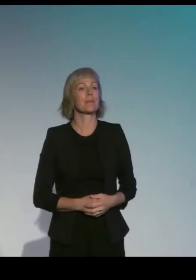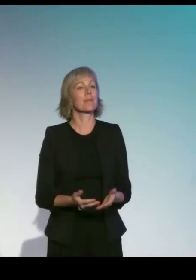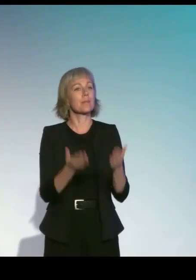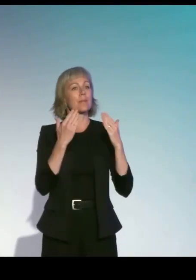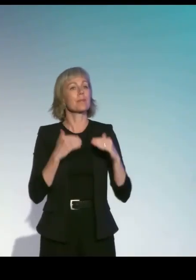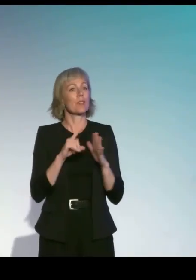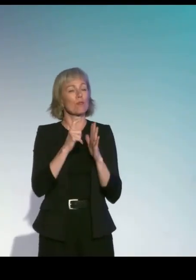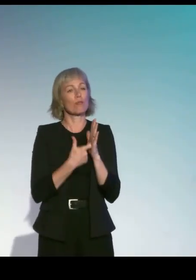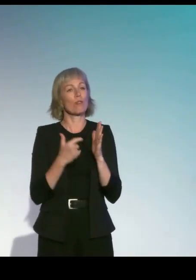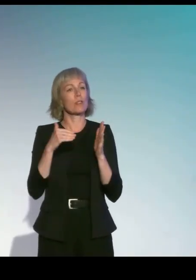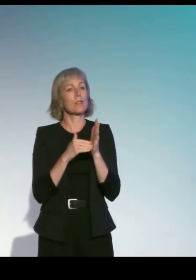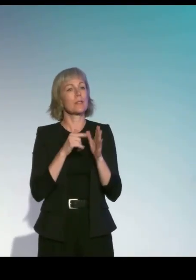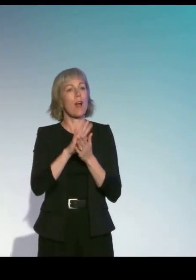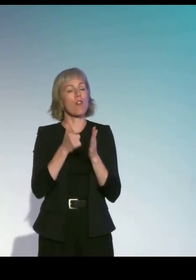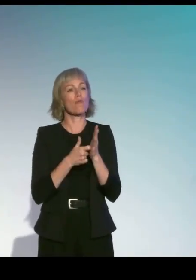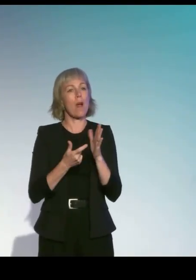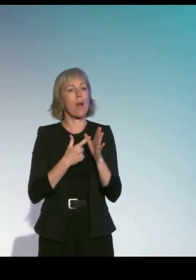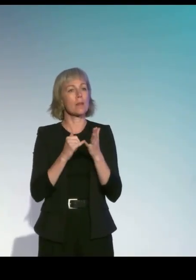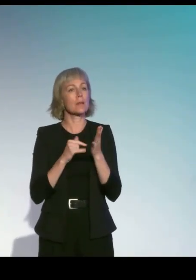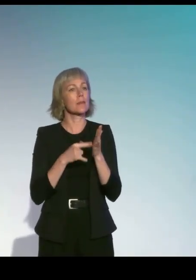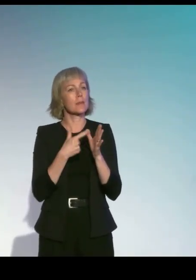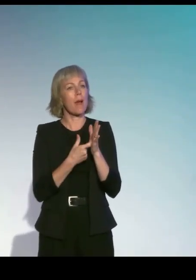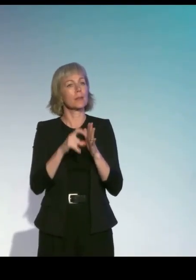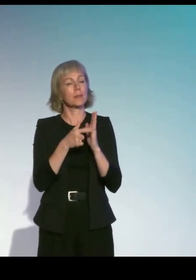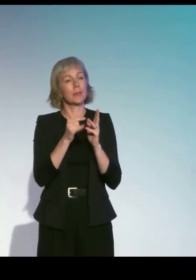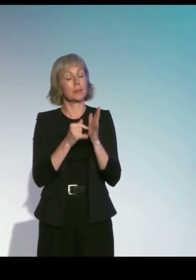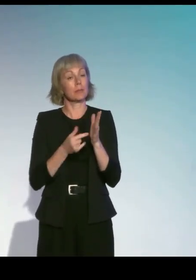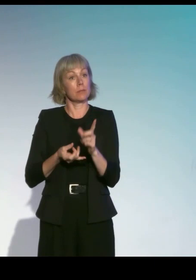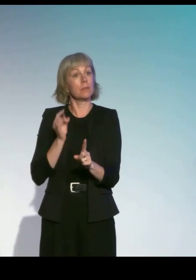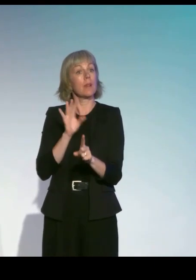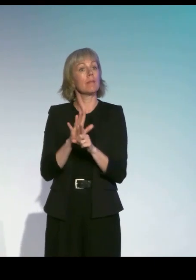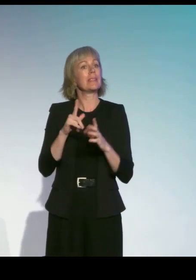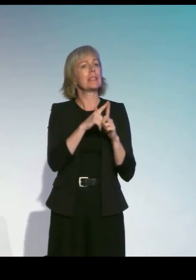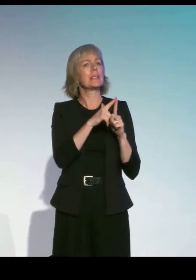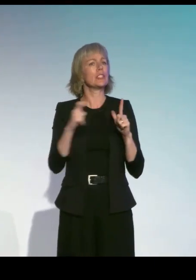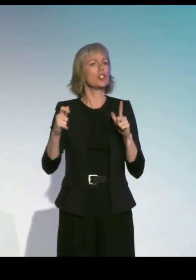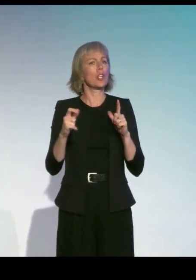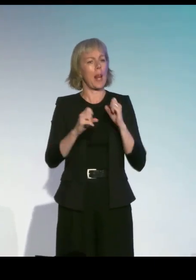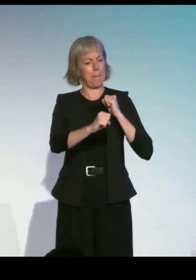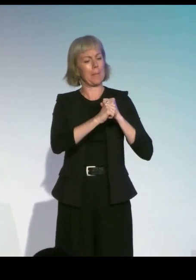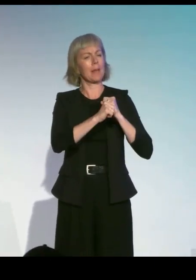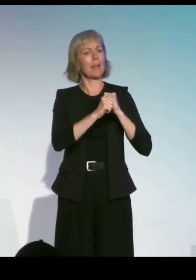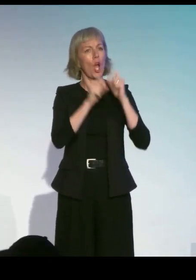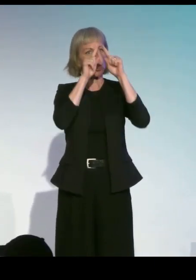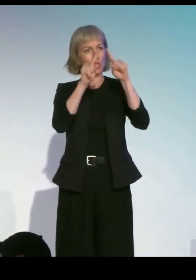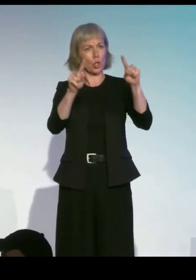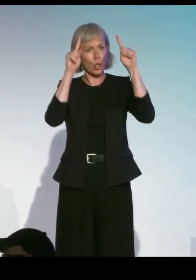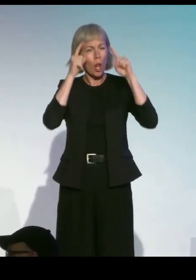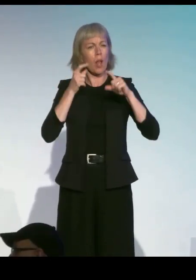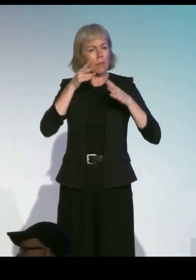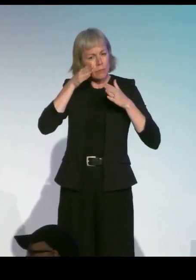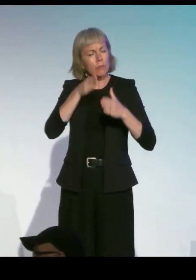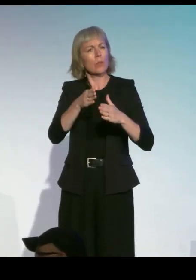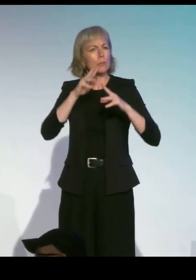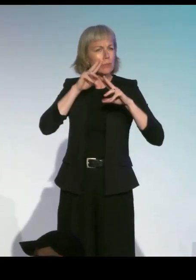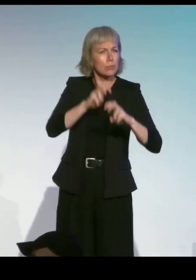Next up, we have Dr. Zahra Stardust. Zahra is a digital media scholar working at the intersections of